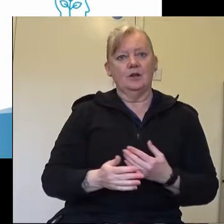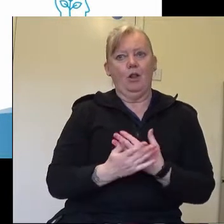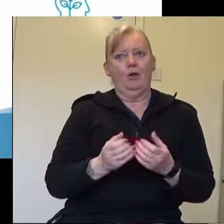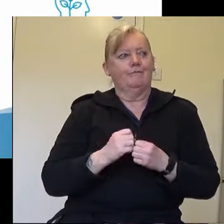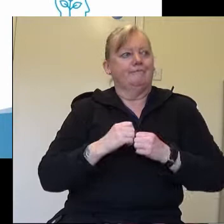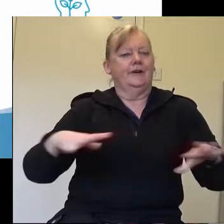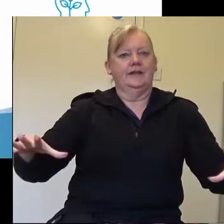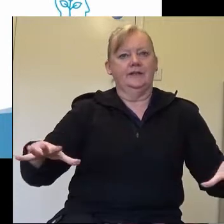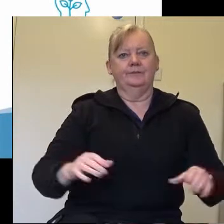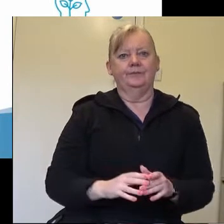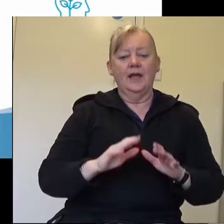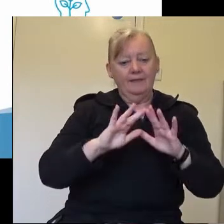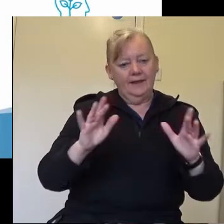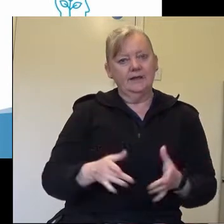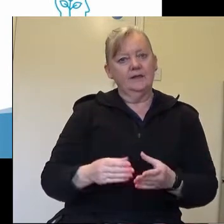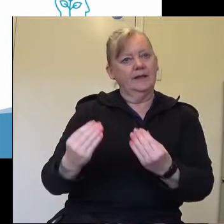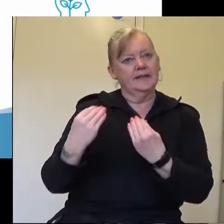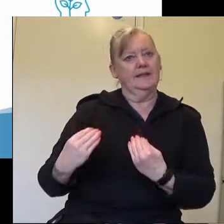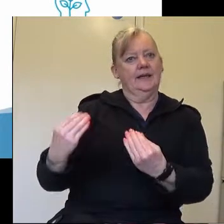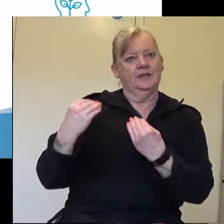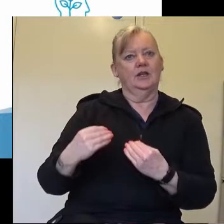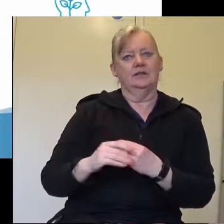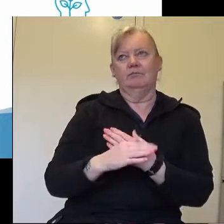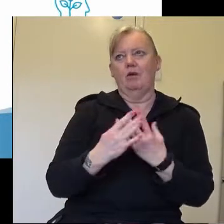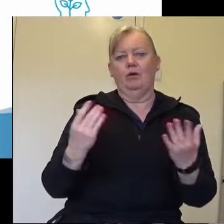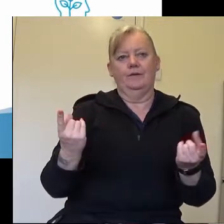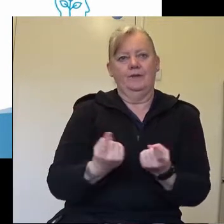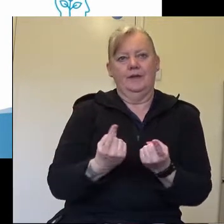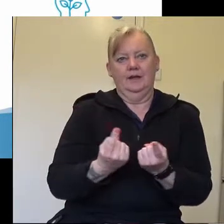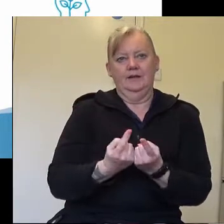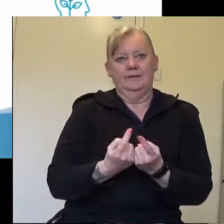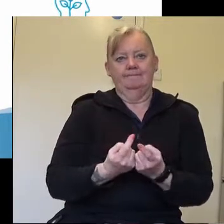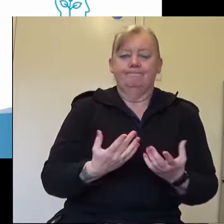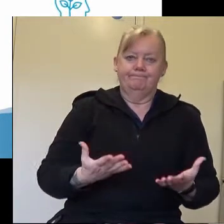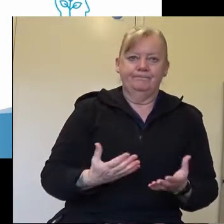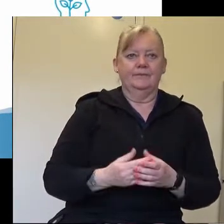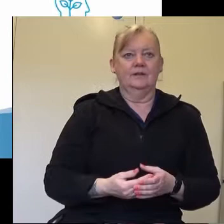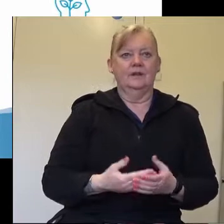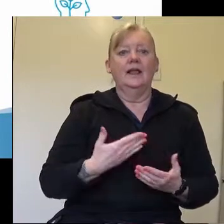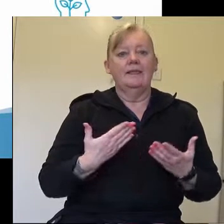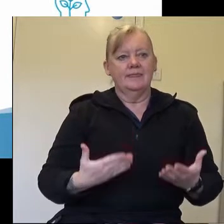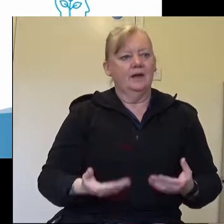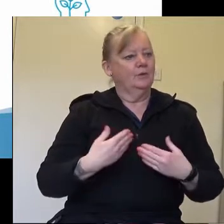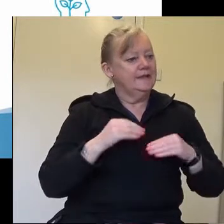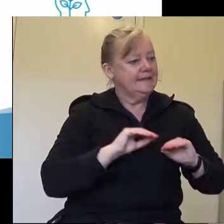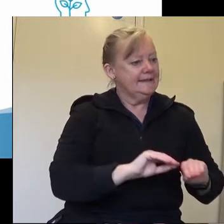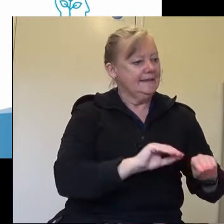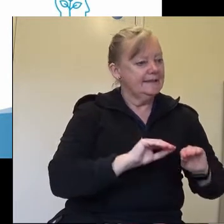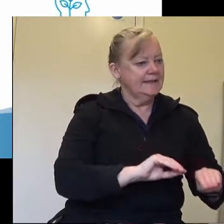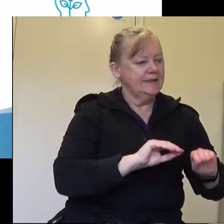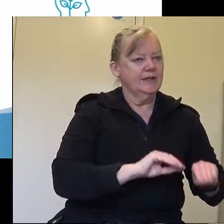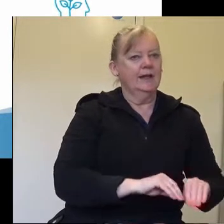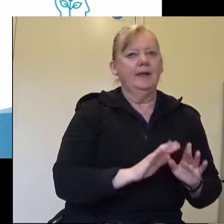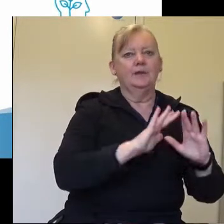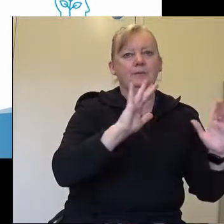Internet can give us a lot of freedom. Internet can teach us a lot of things. Obviously, we need to teach our